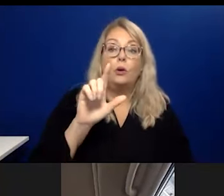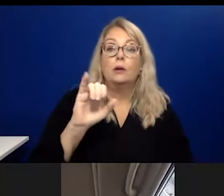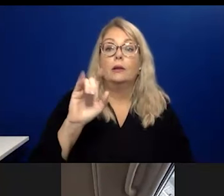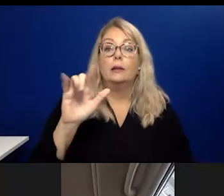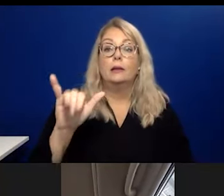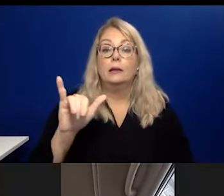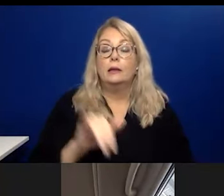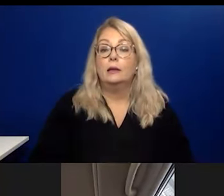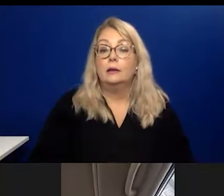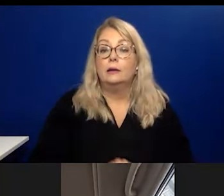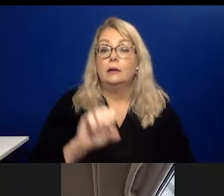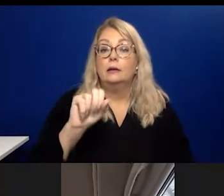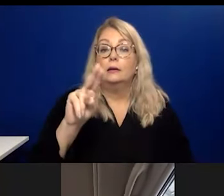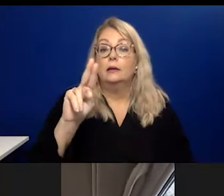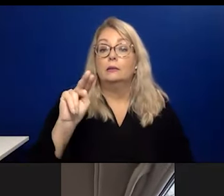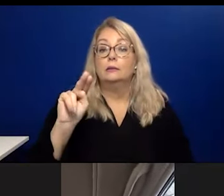Sunny?